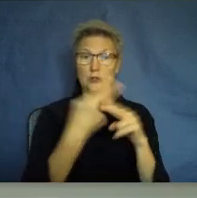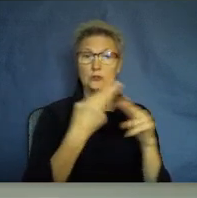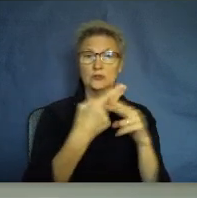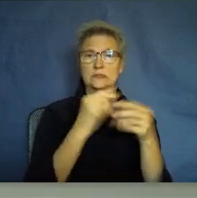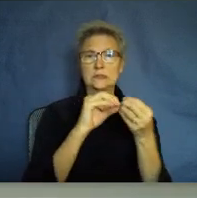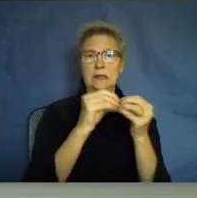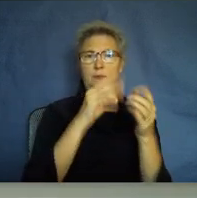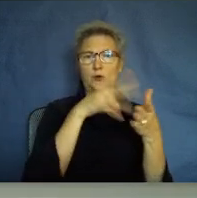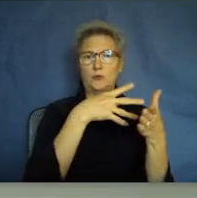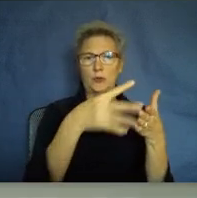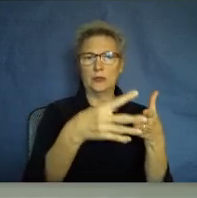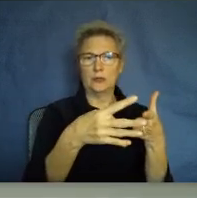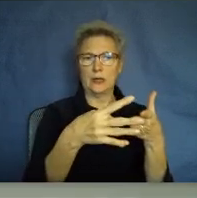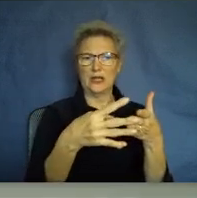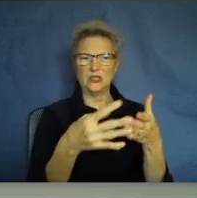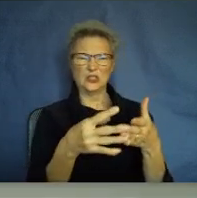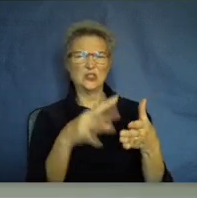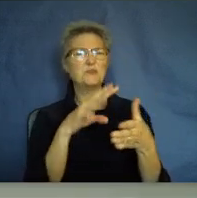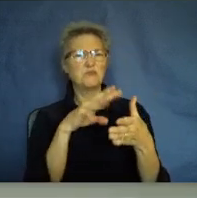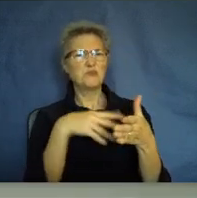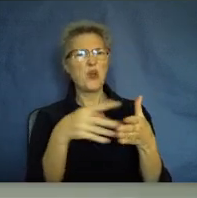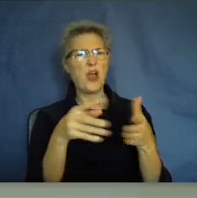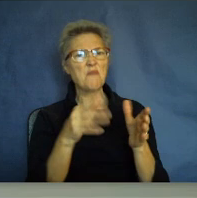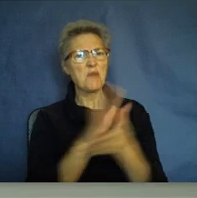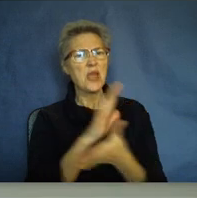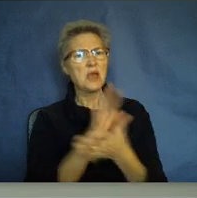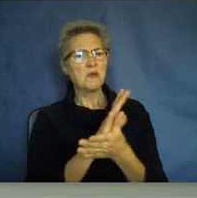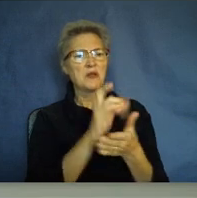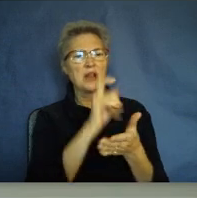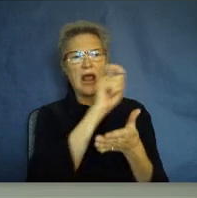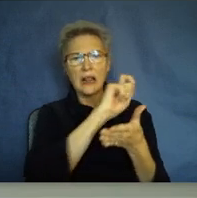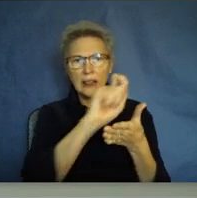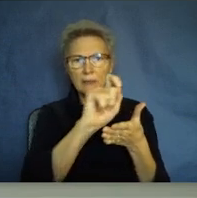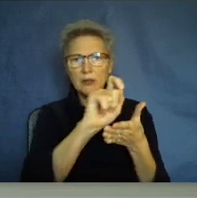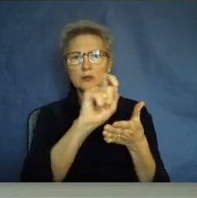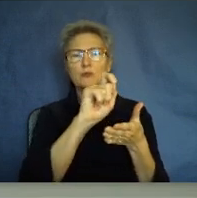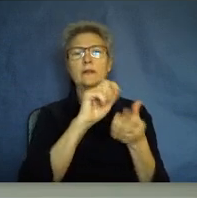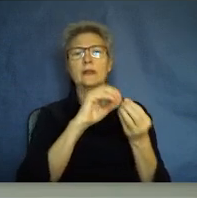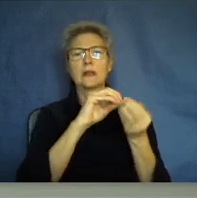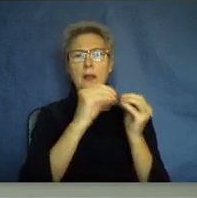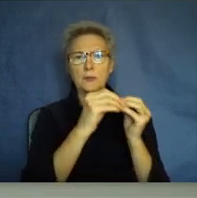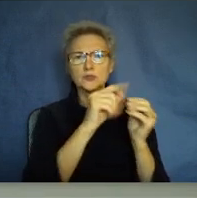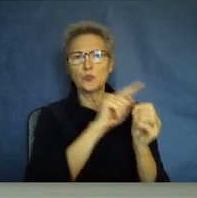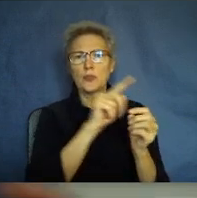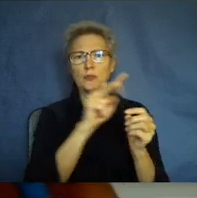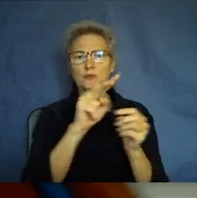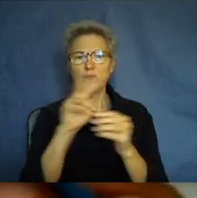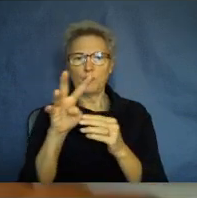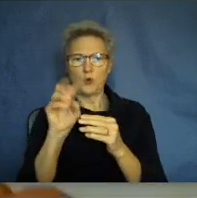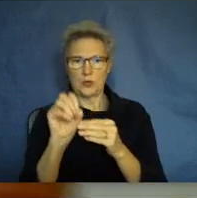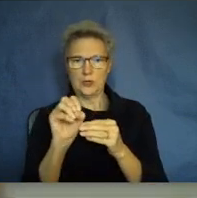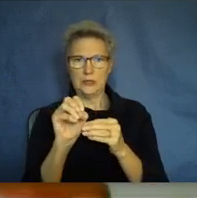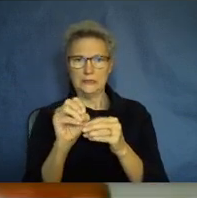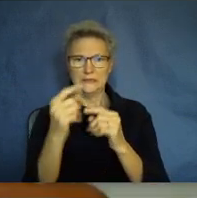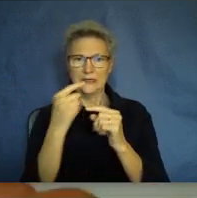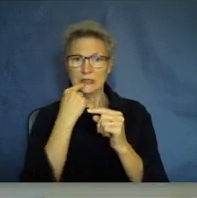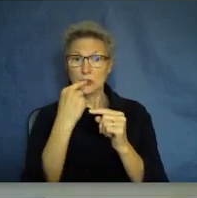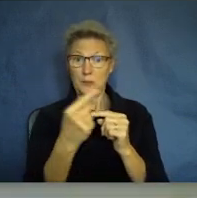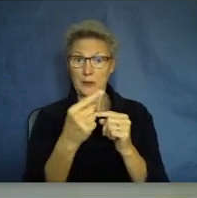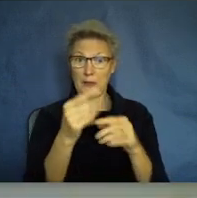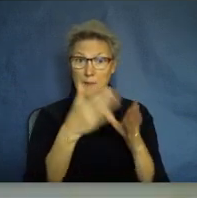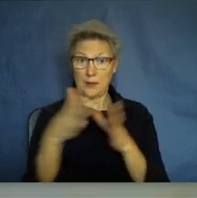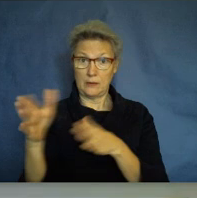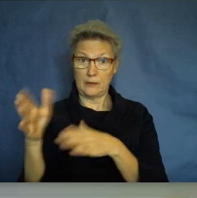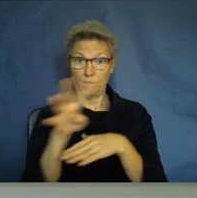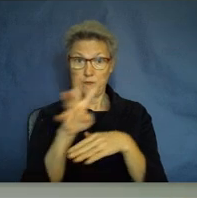here. I just took some graph paper that I had and I labeled my squares 1 through 40 since they told me that the pattern